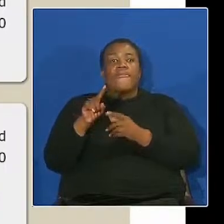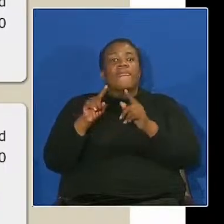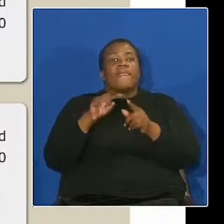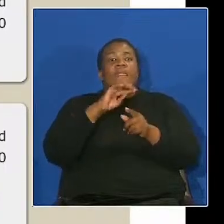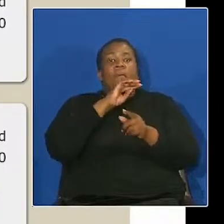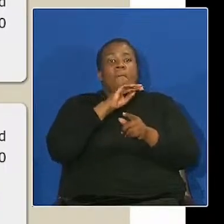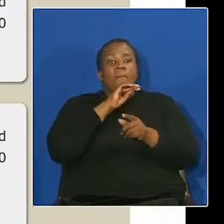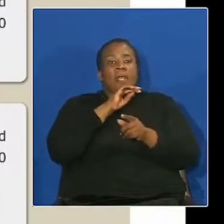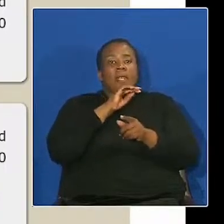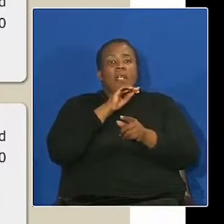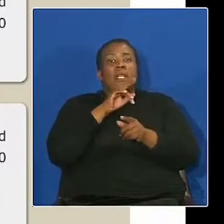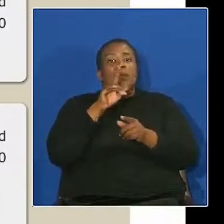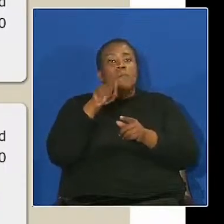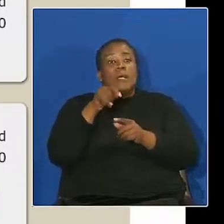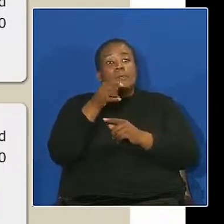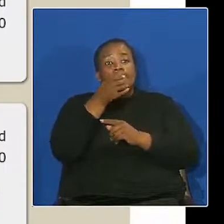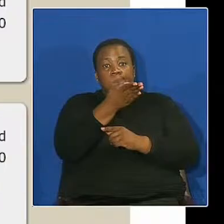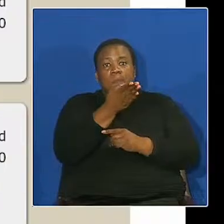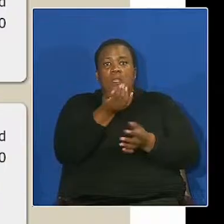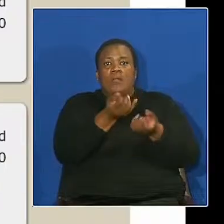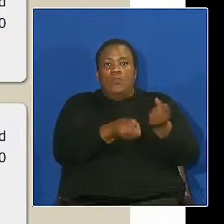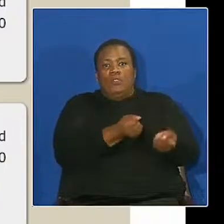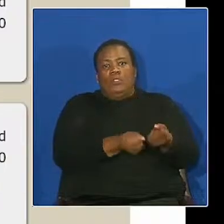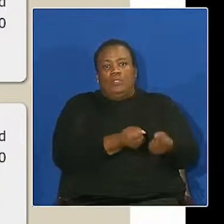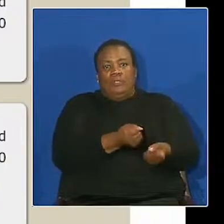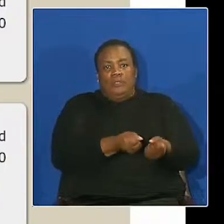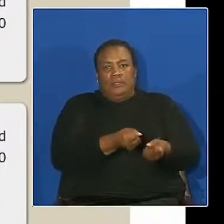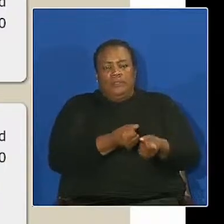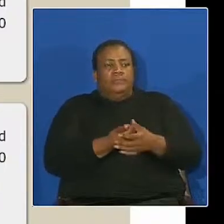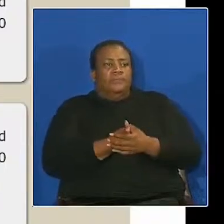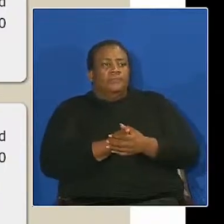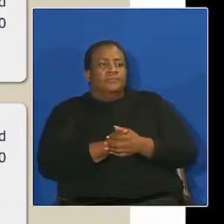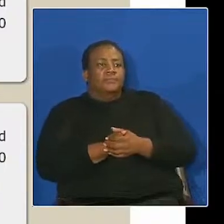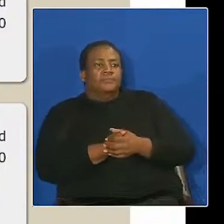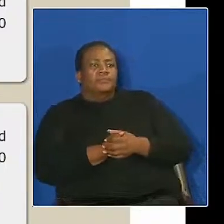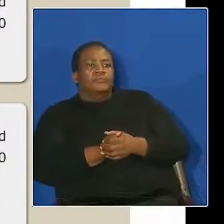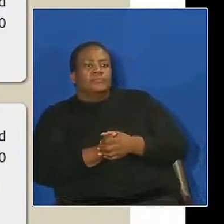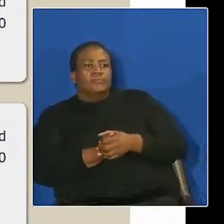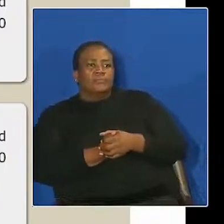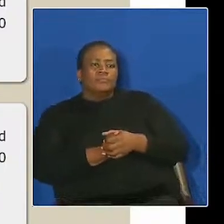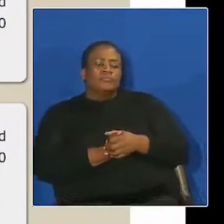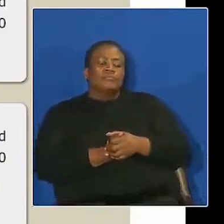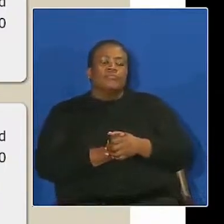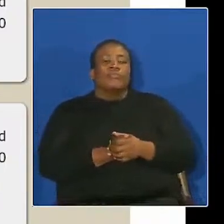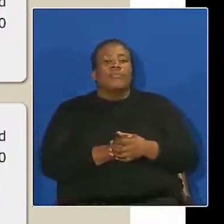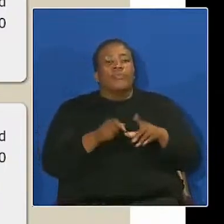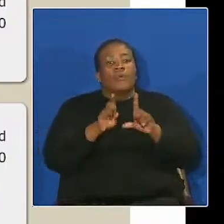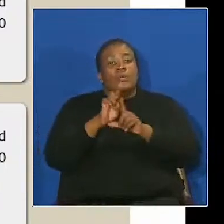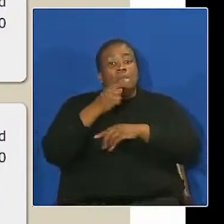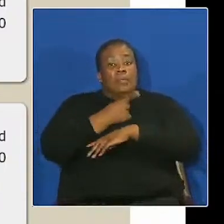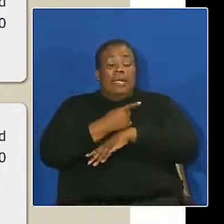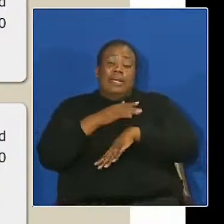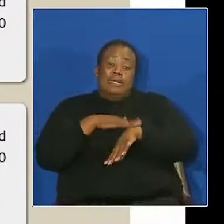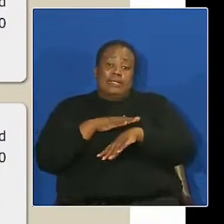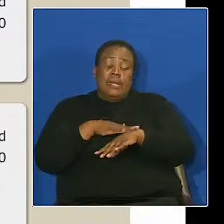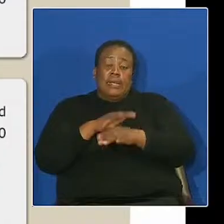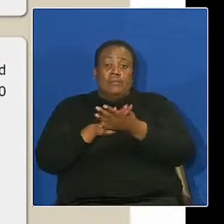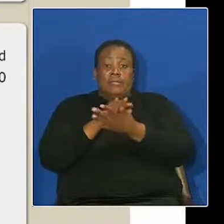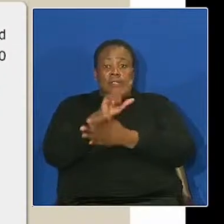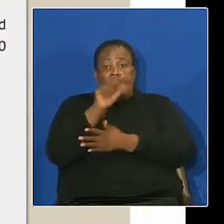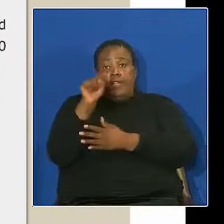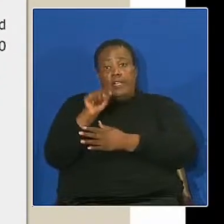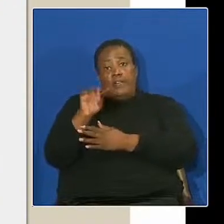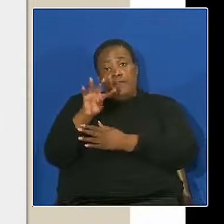a notice to appear before court. Then still on the same day at